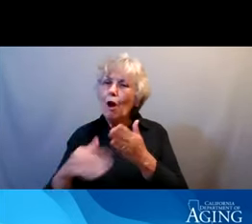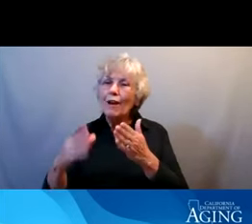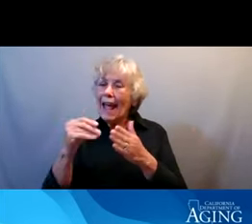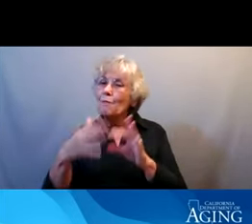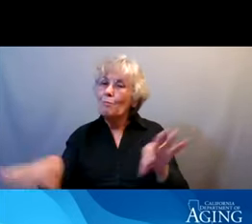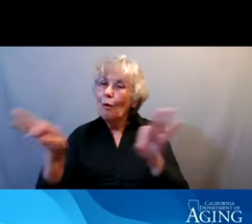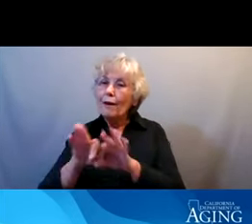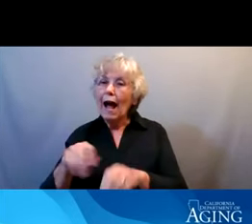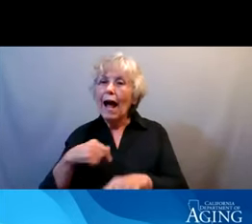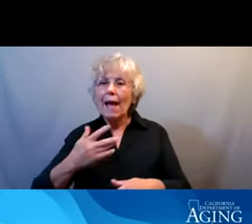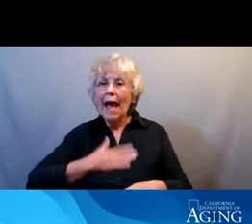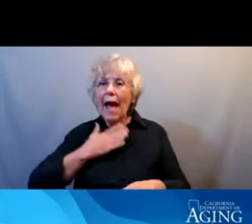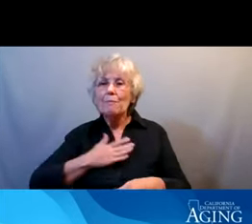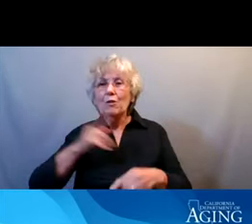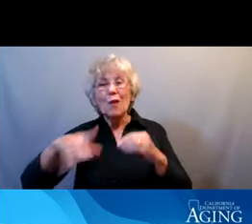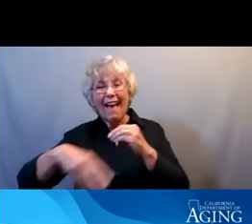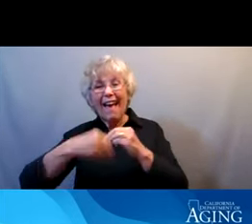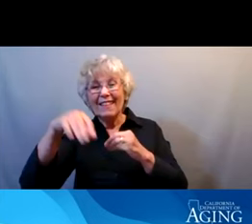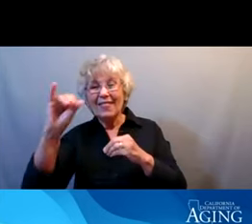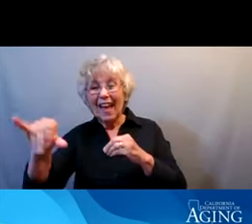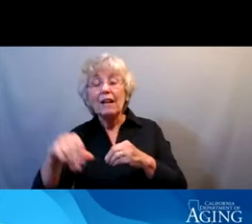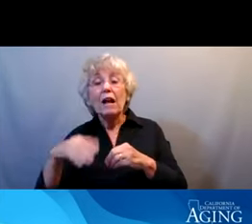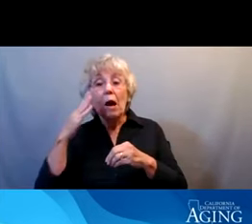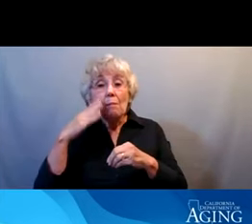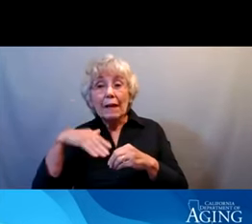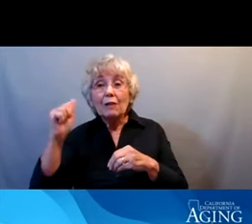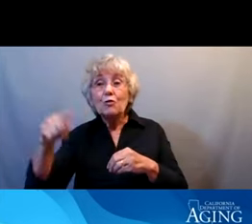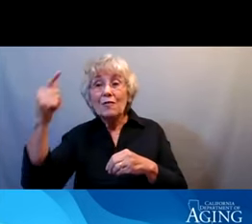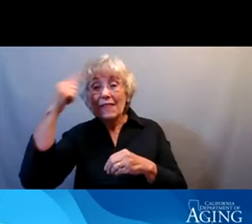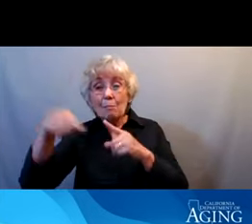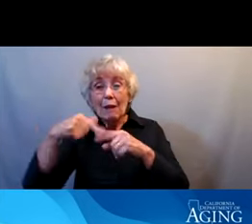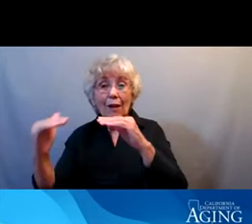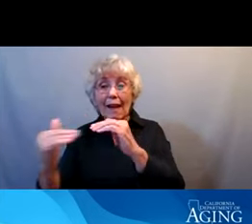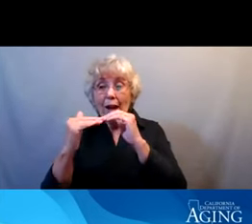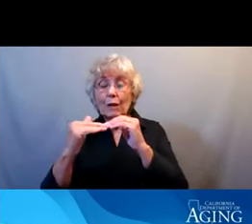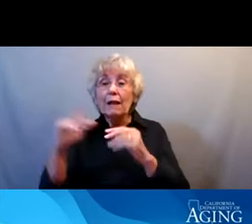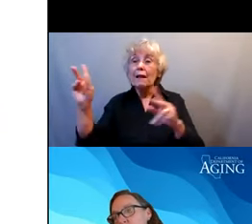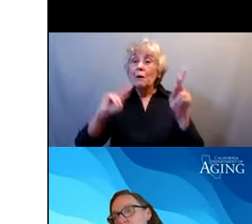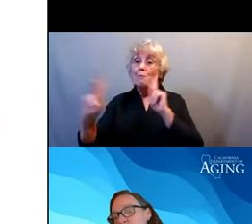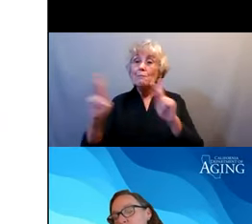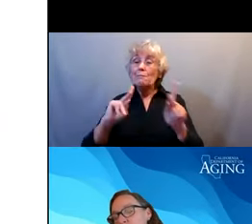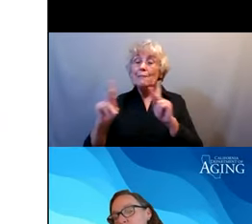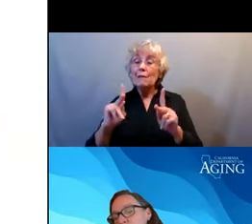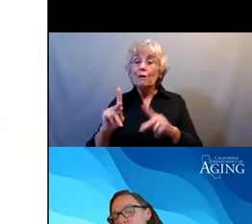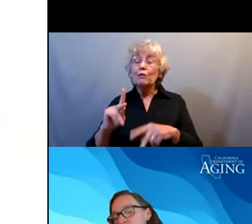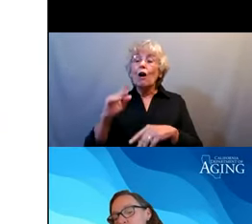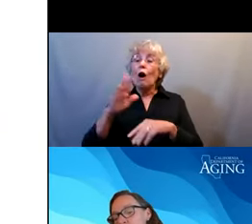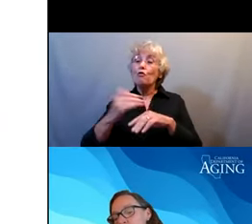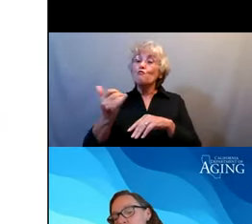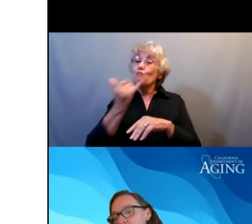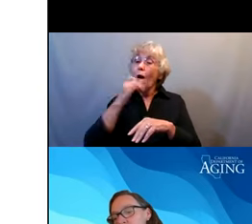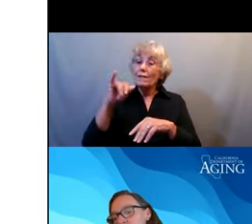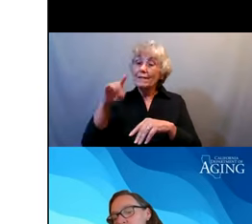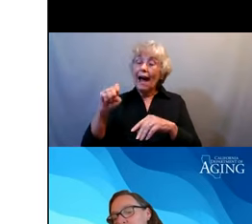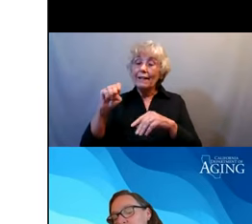have added that, because given when we think about equity, those who fall on the wrong side of the digital divide oftentimes is